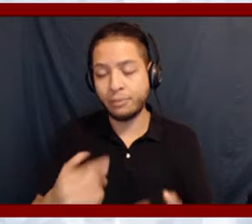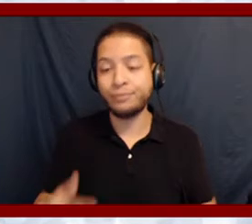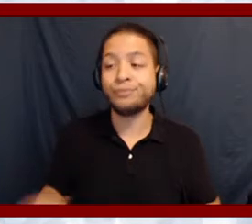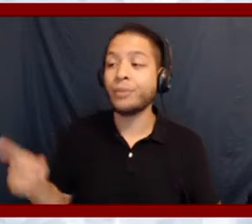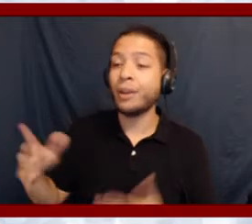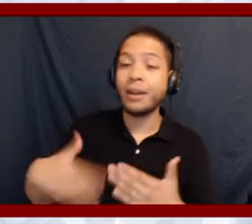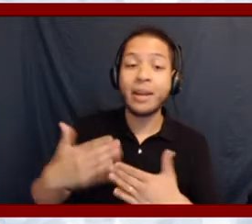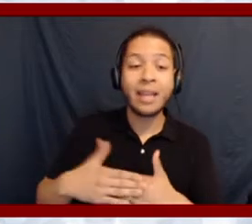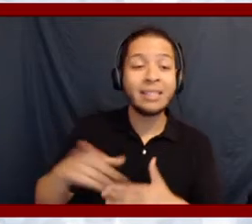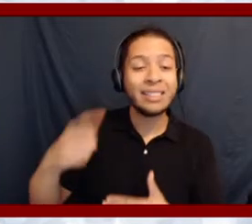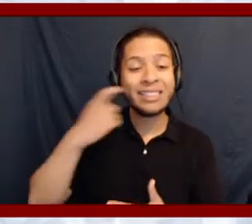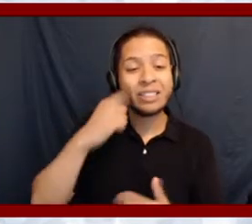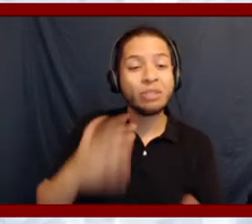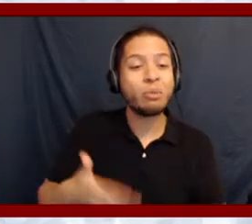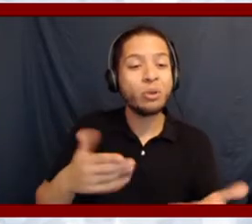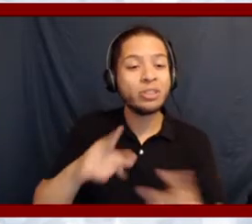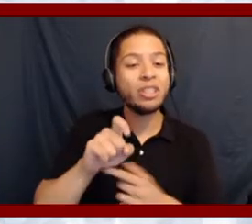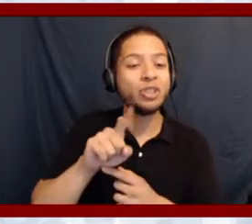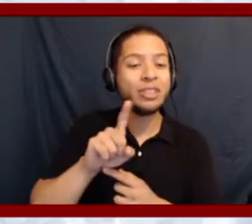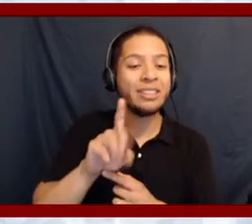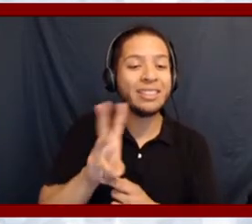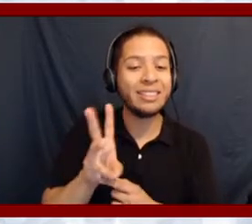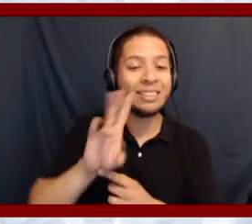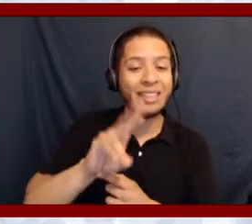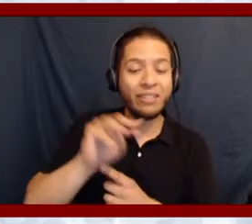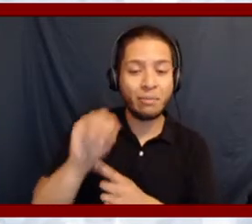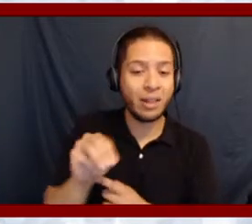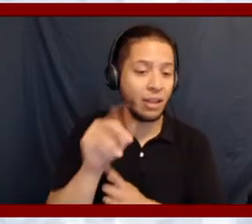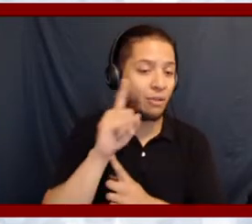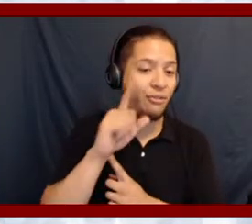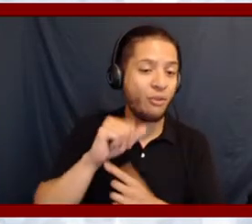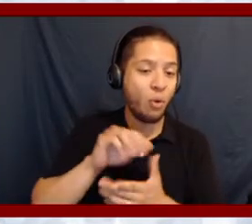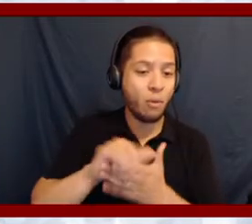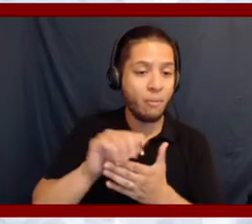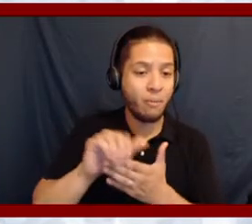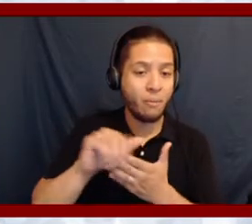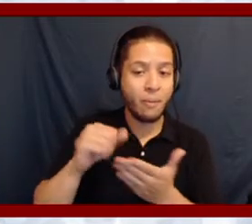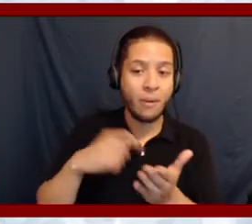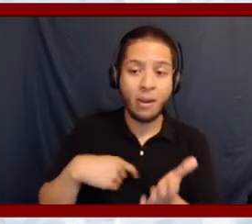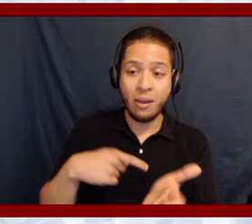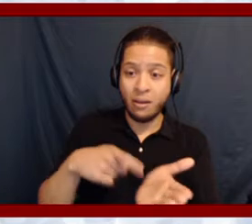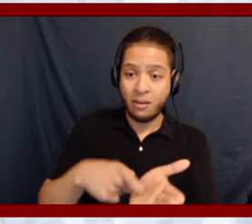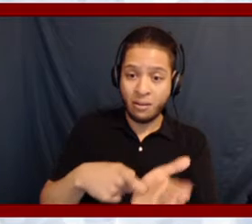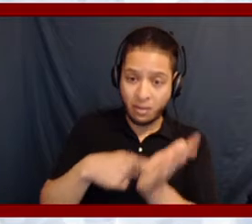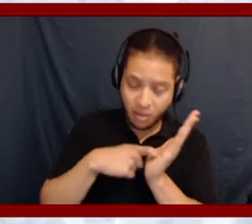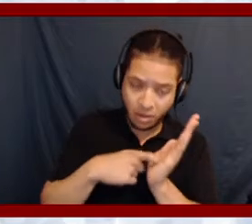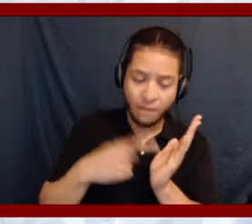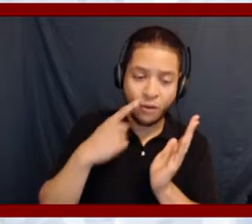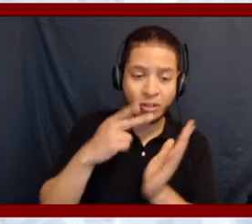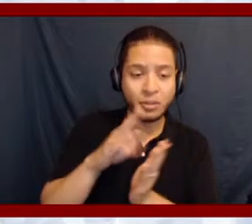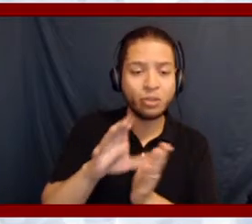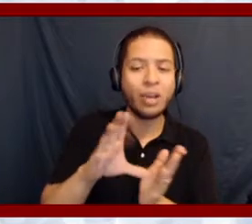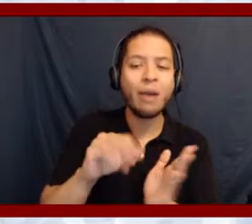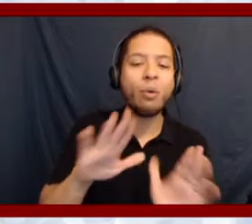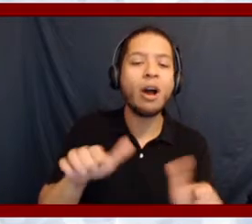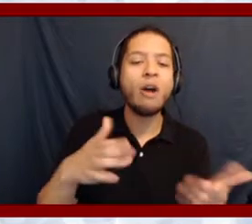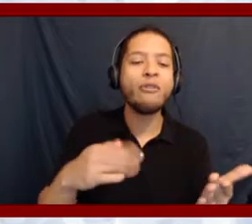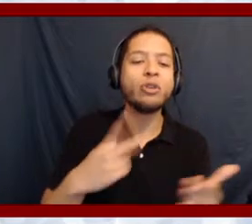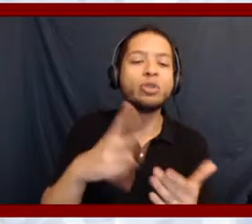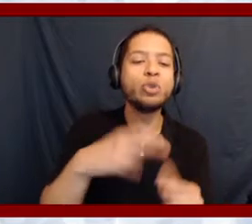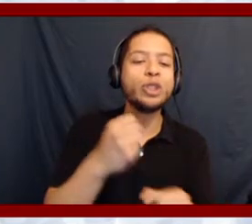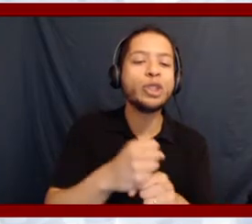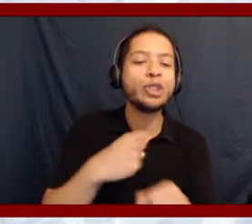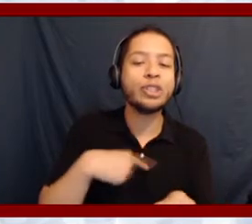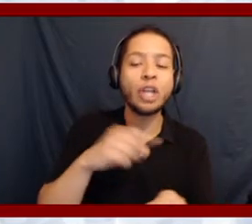$167 million in new mandatory funding for HBCUs and wants to offer 2 years of subsidized tuition and expand programs